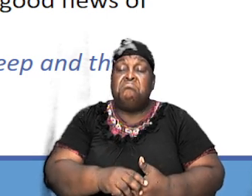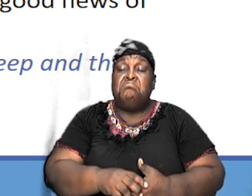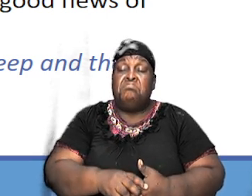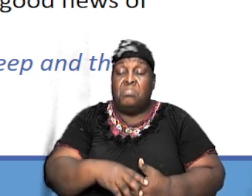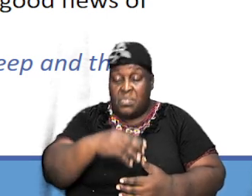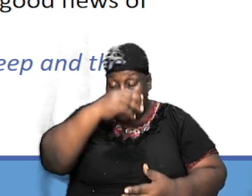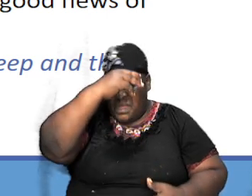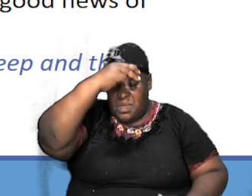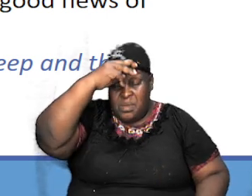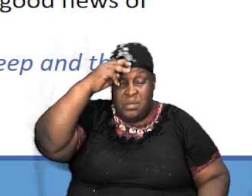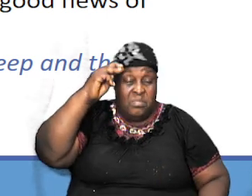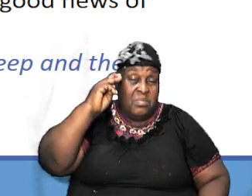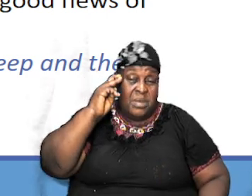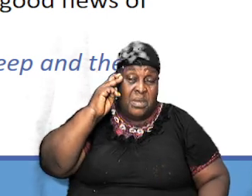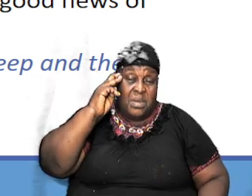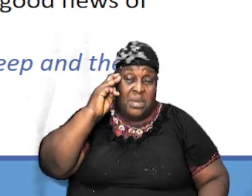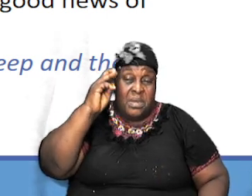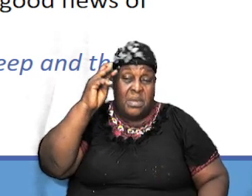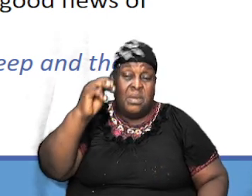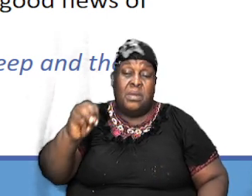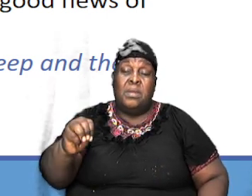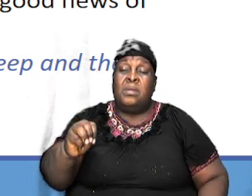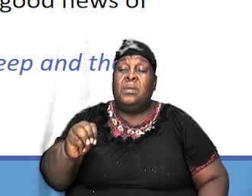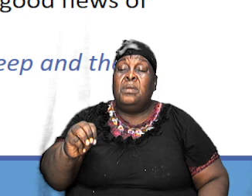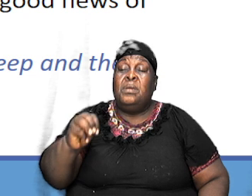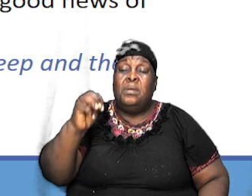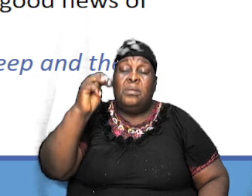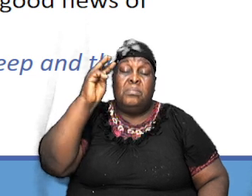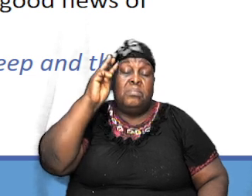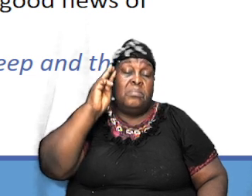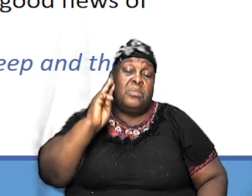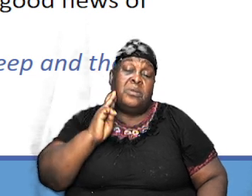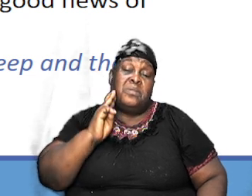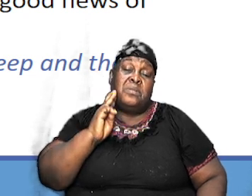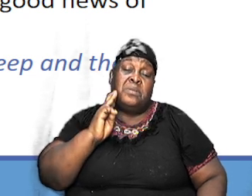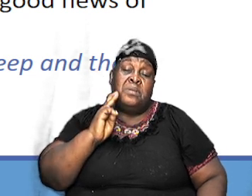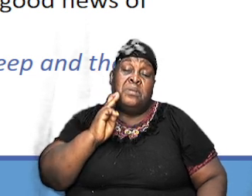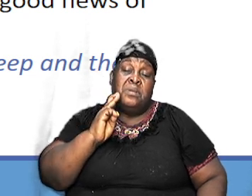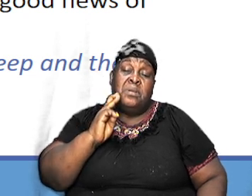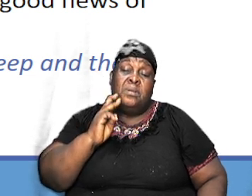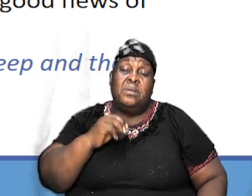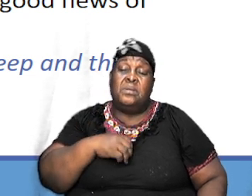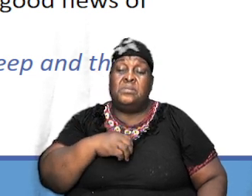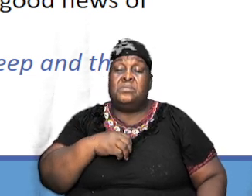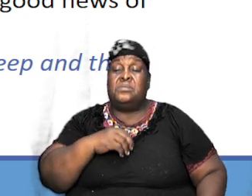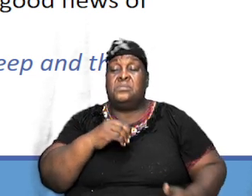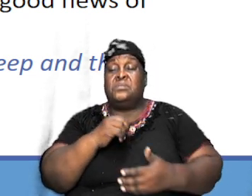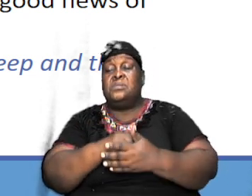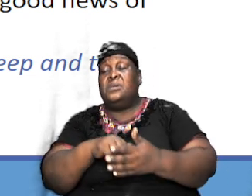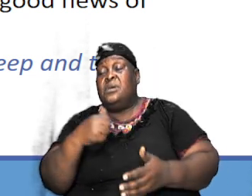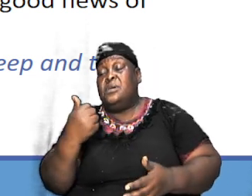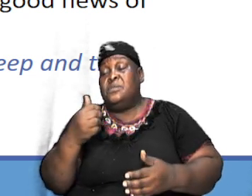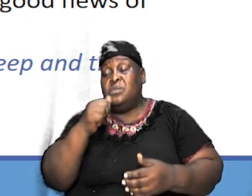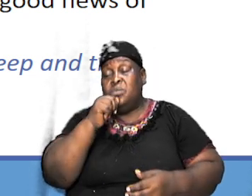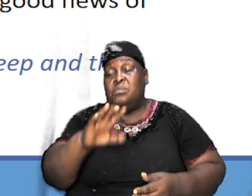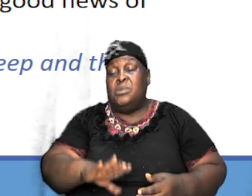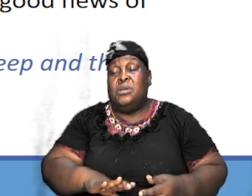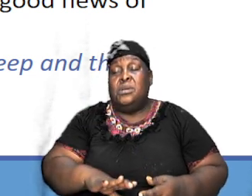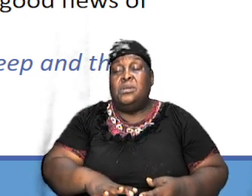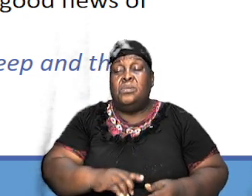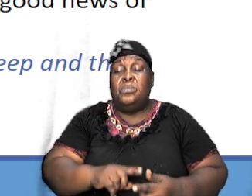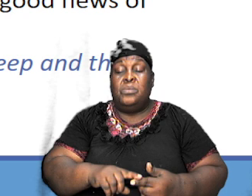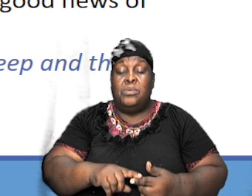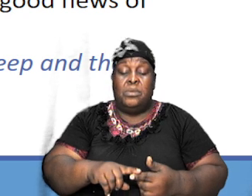Mary and Martha and several other women. When you read the book of Luke, you'll